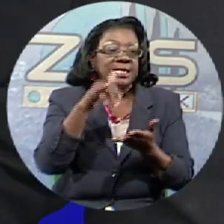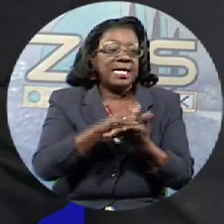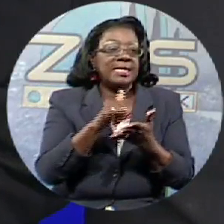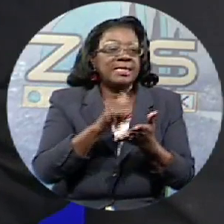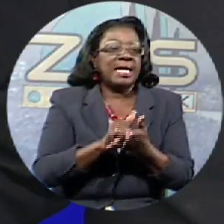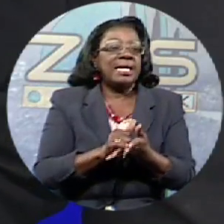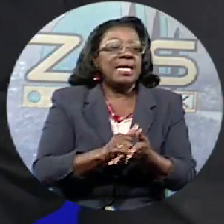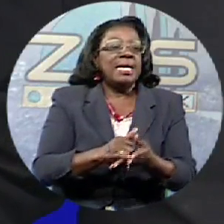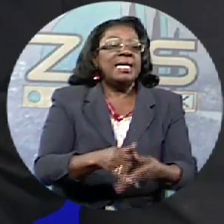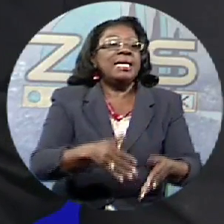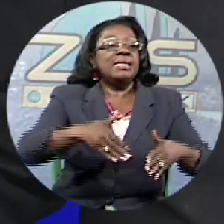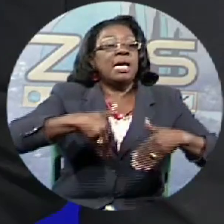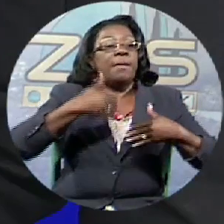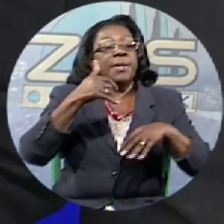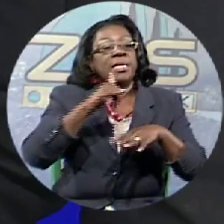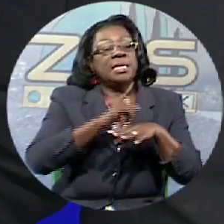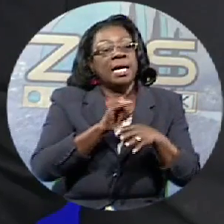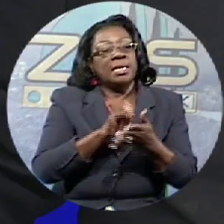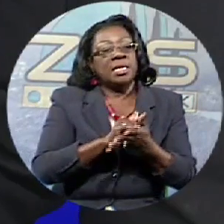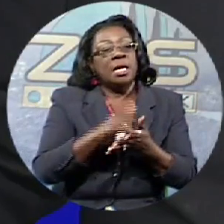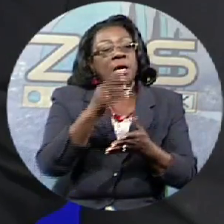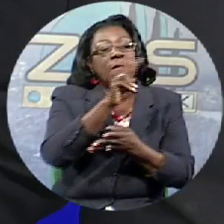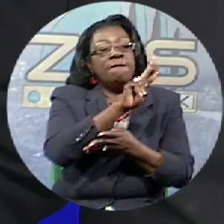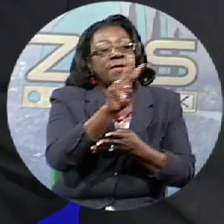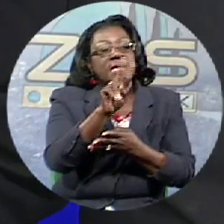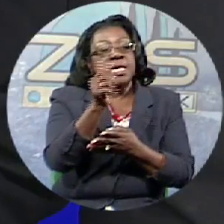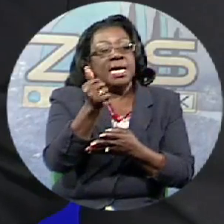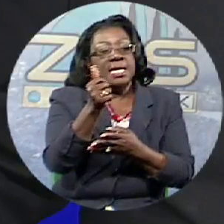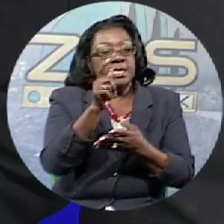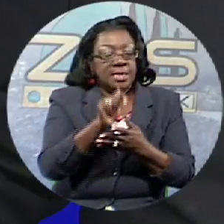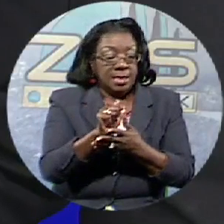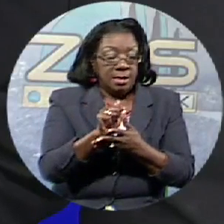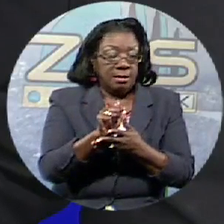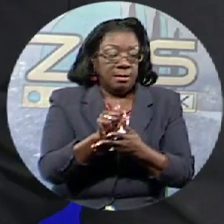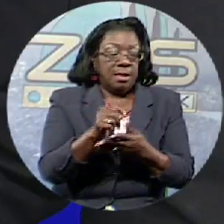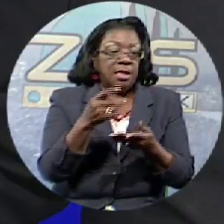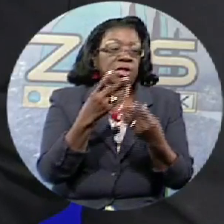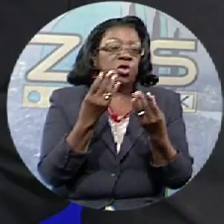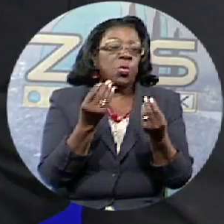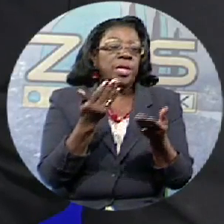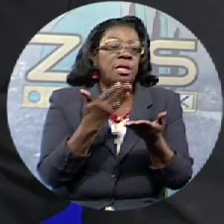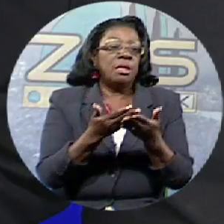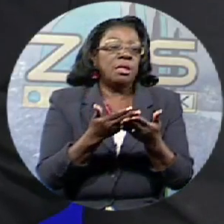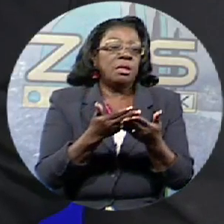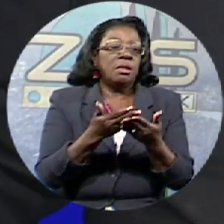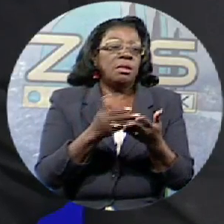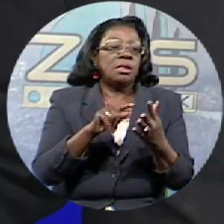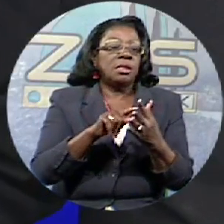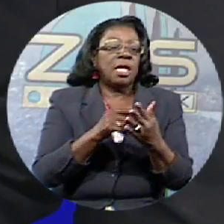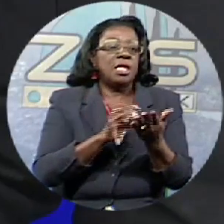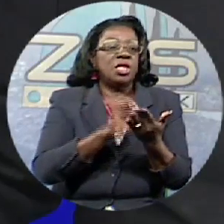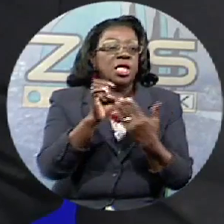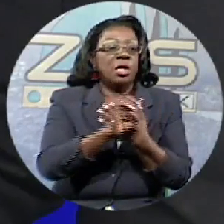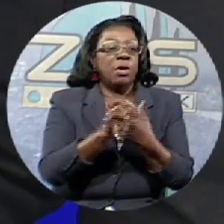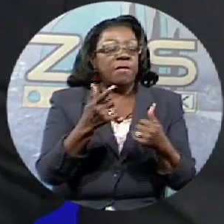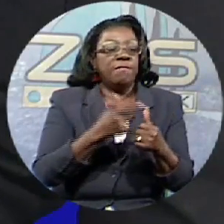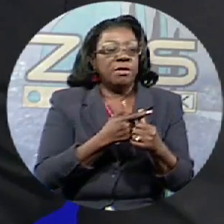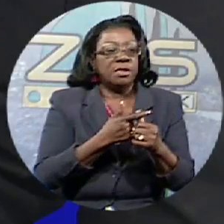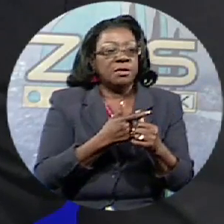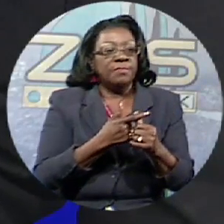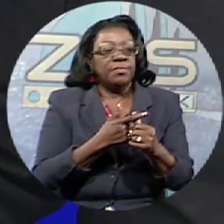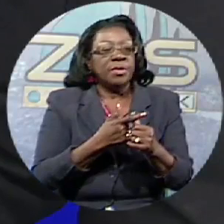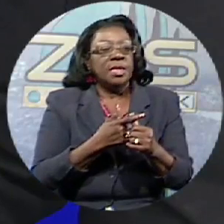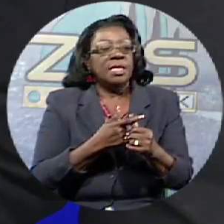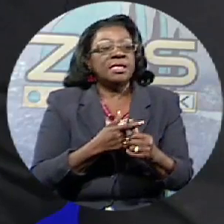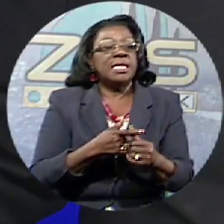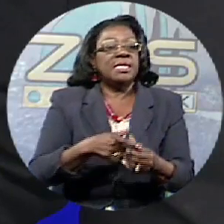its implementation on January 1st, and he anticipates that businesses are preparing to file their tax collections. He also noted that the